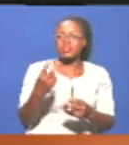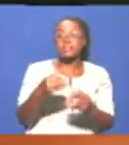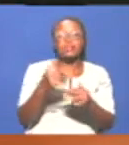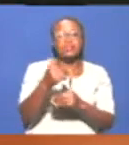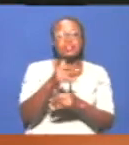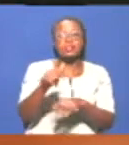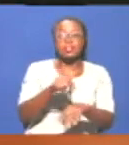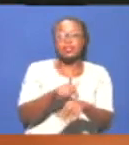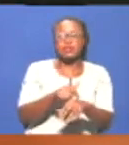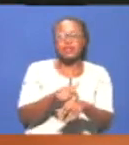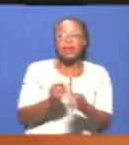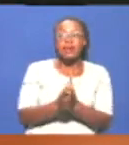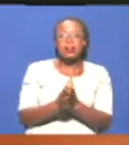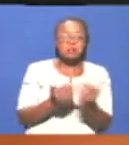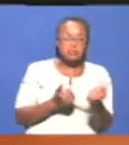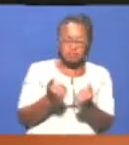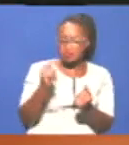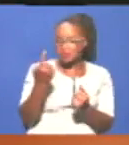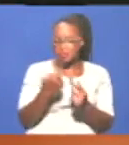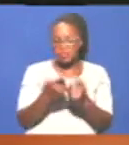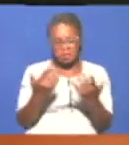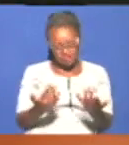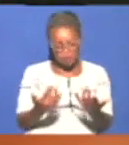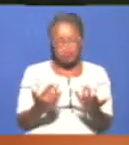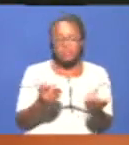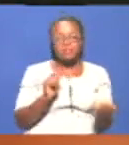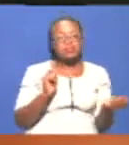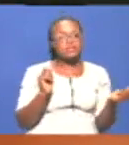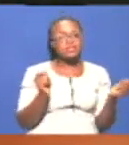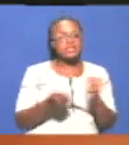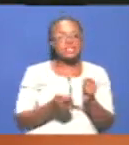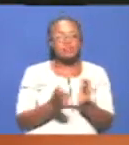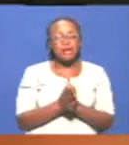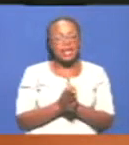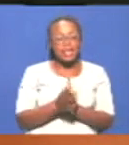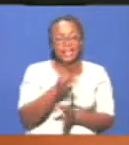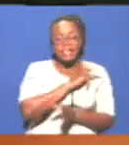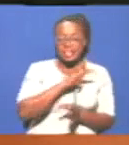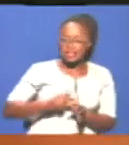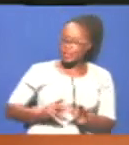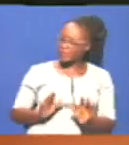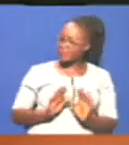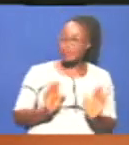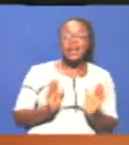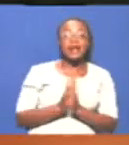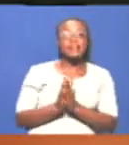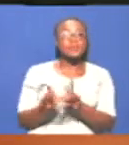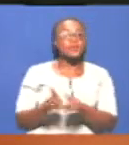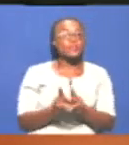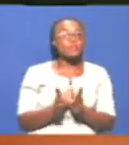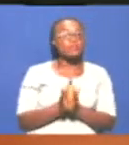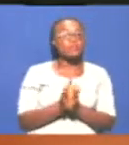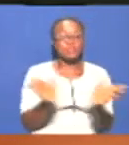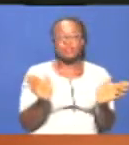still about motorsport, but right now it's the sport that is played by the kings and also played by the generals,